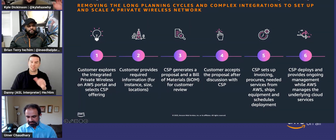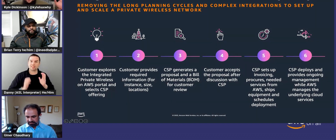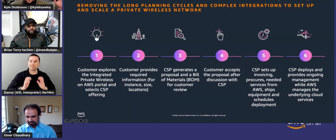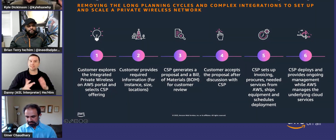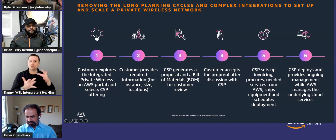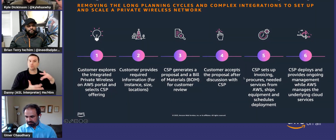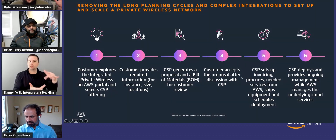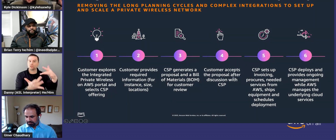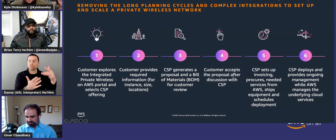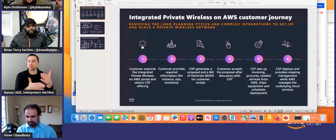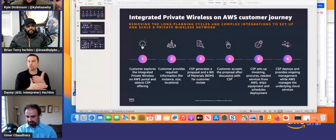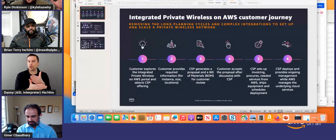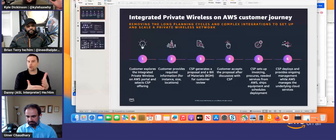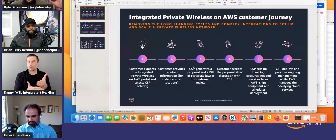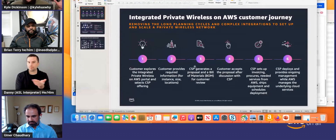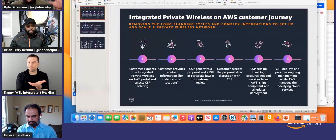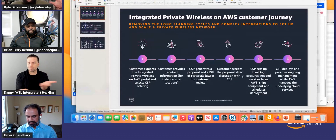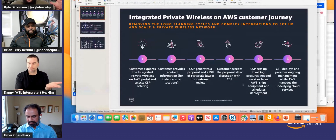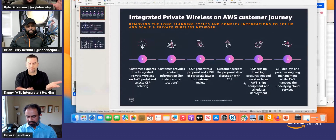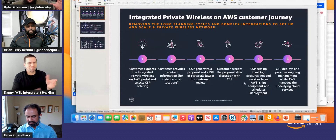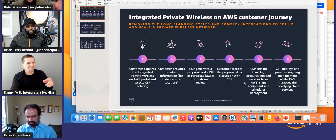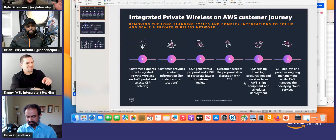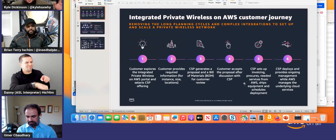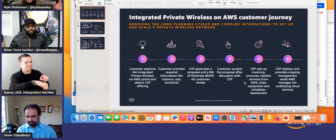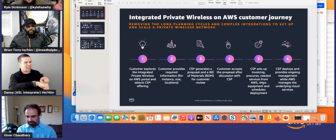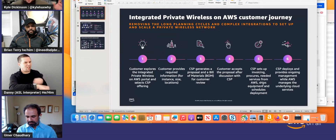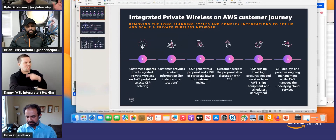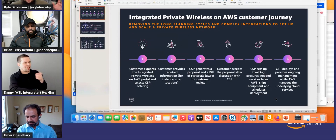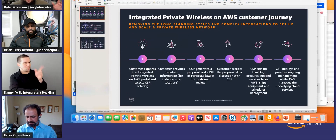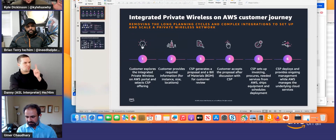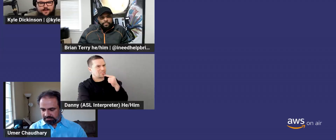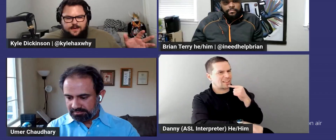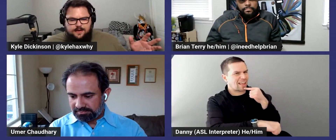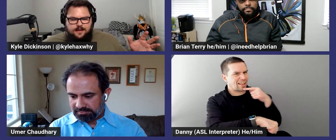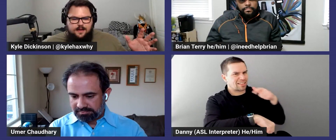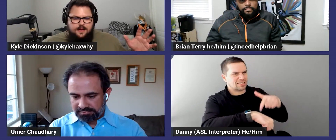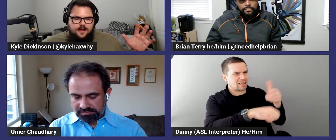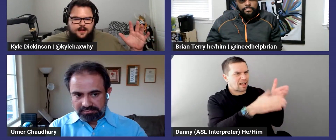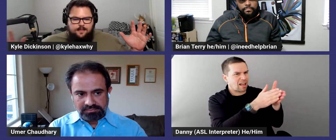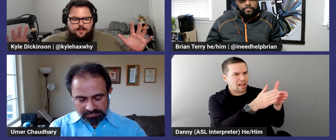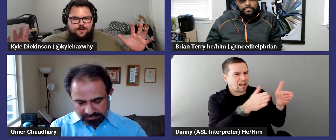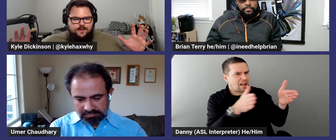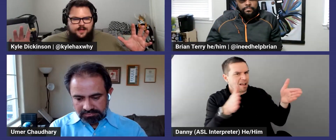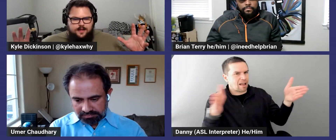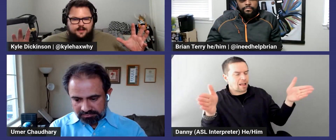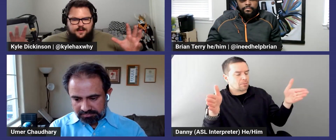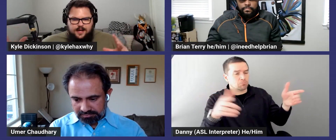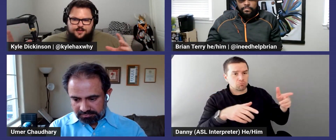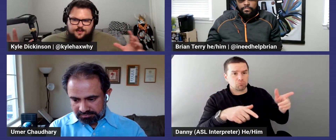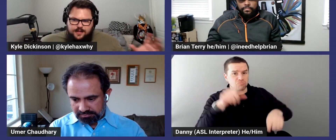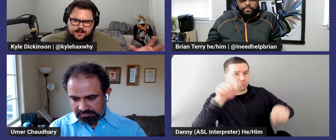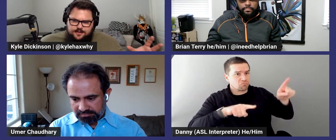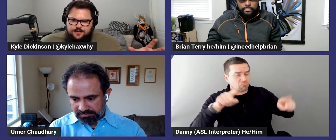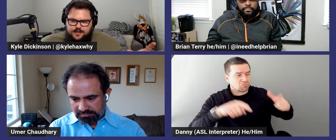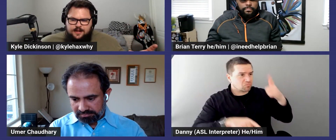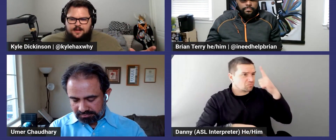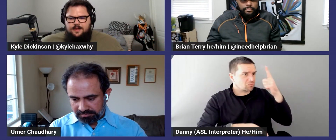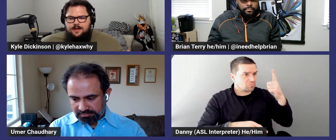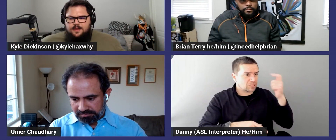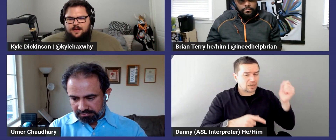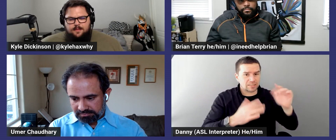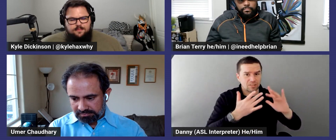long would you say this journey takes, or would it vary depending on the size of the network, or the location or the